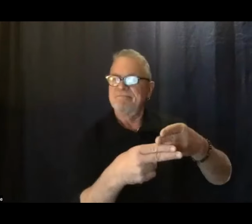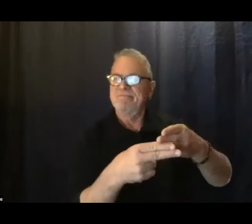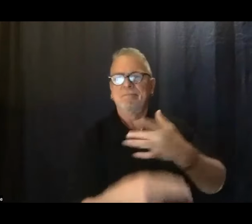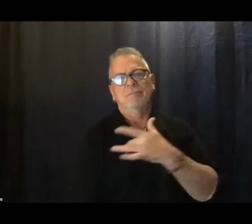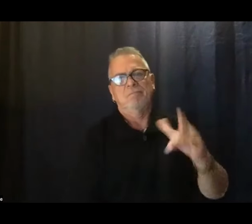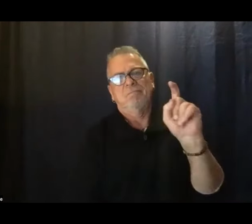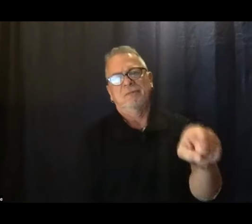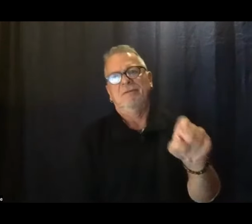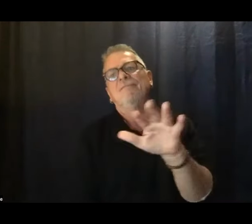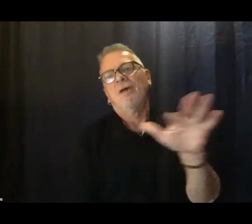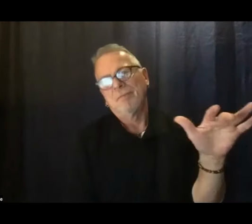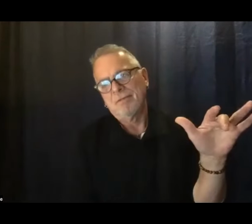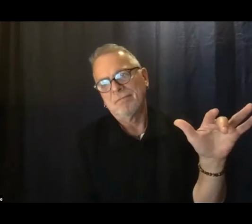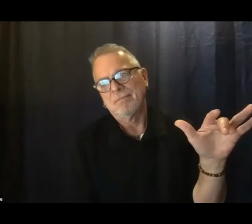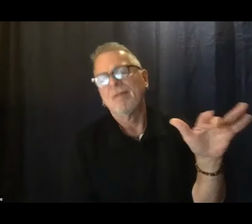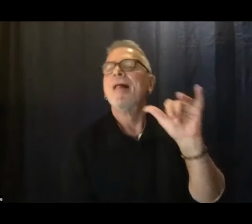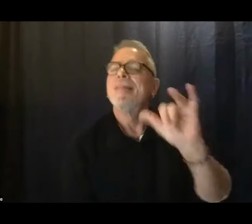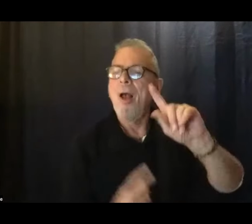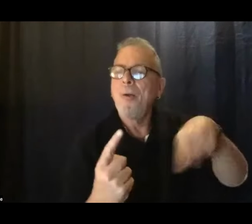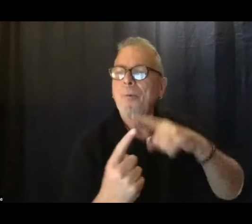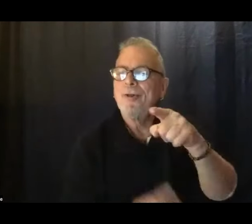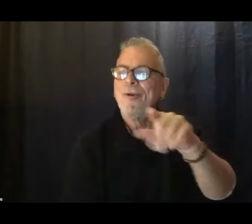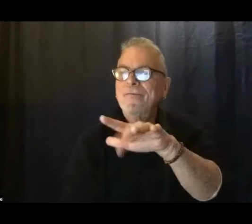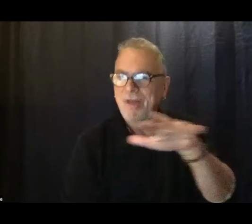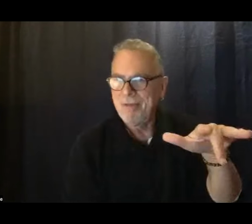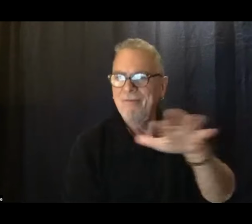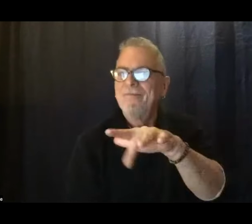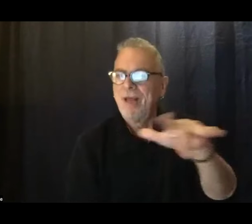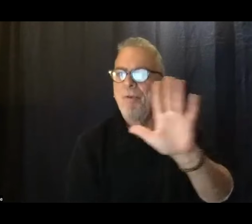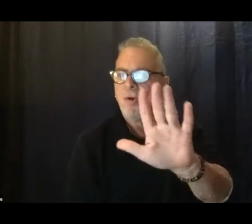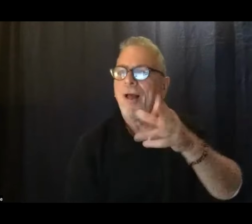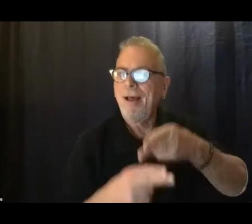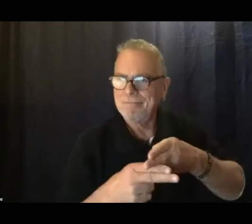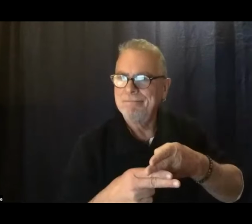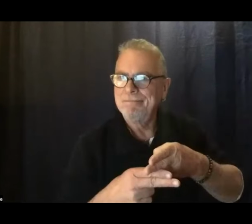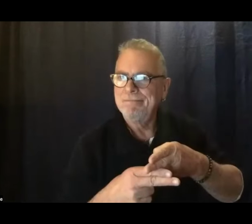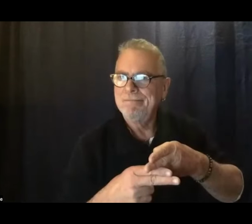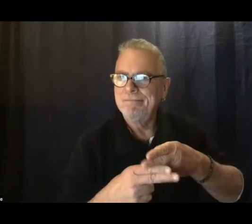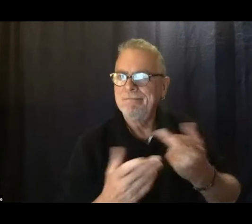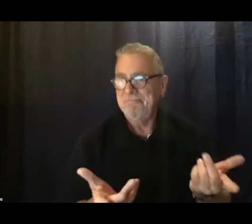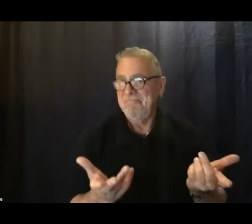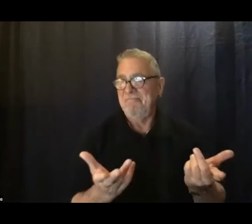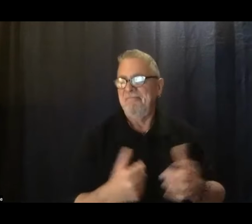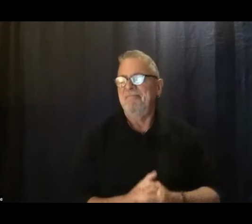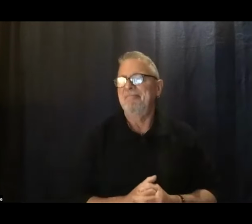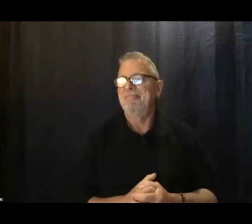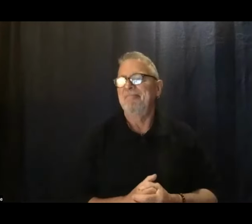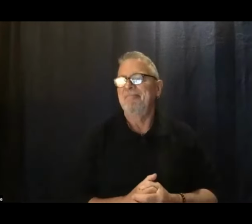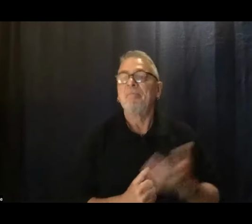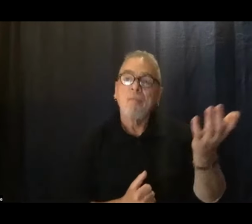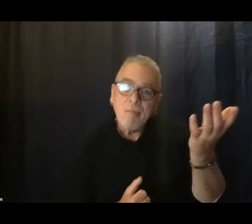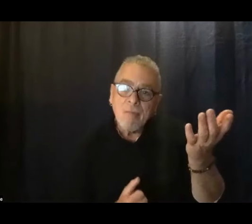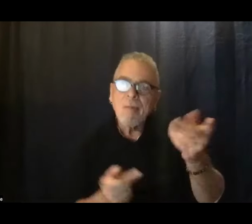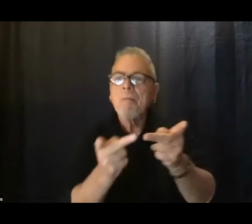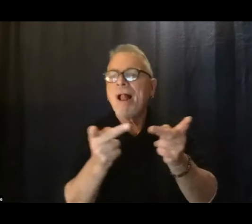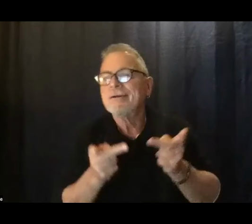into that a little bit more later. Obviously, the introduction of the fingerspelled name is just how it starts. So you would fingerspell your name as soon as